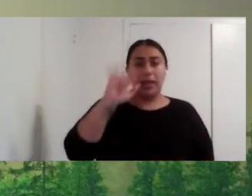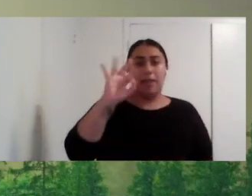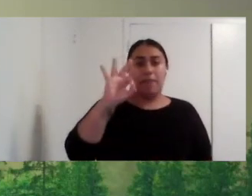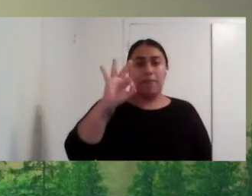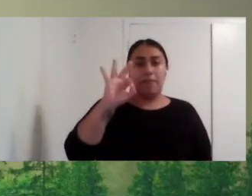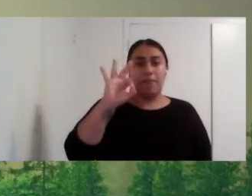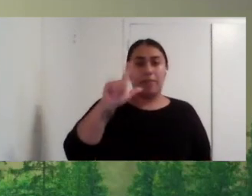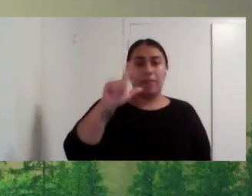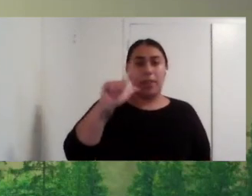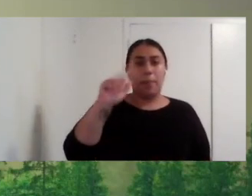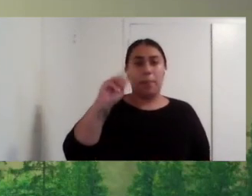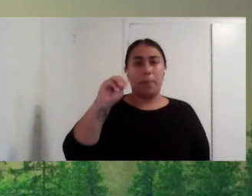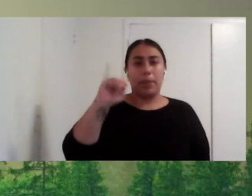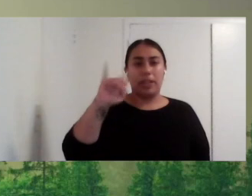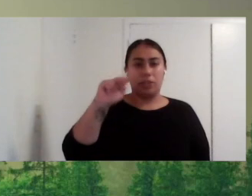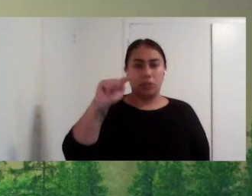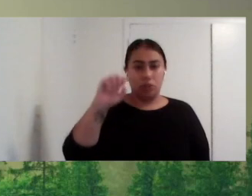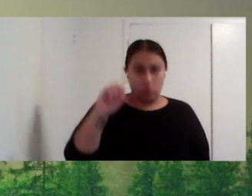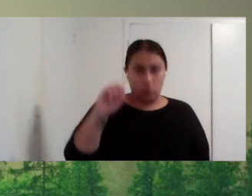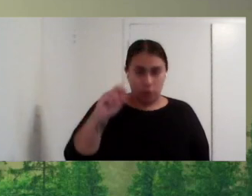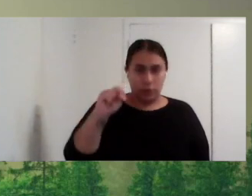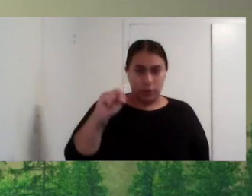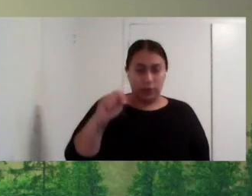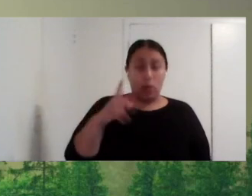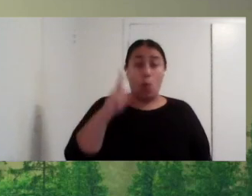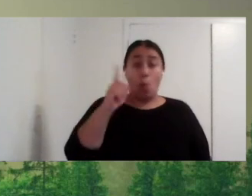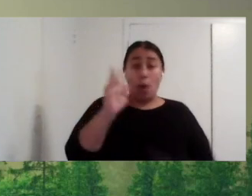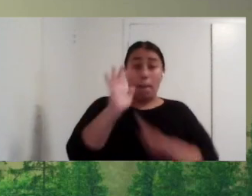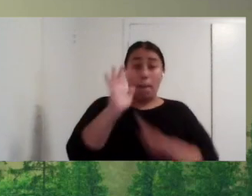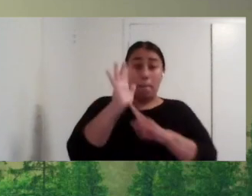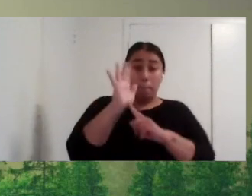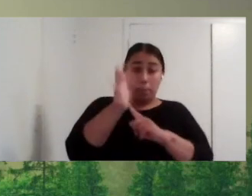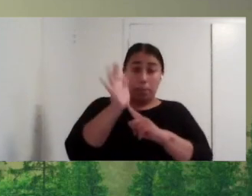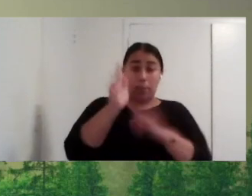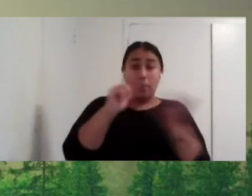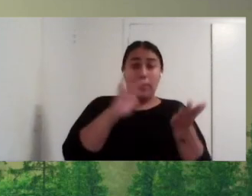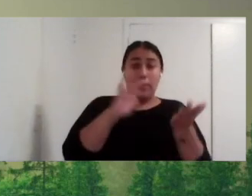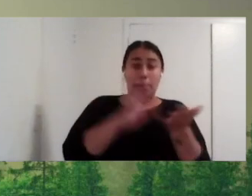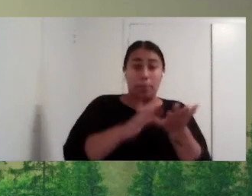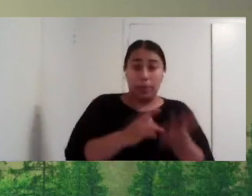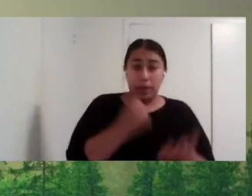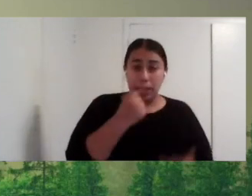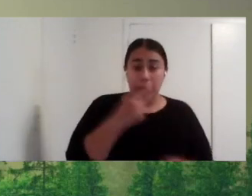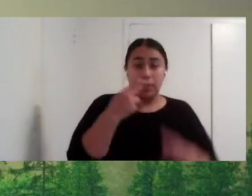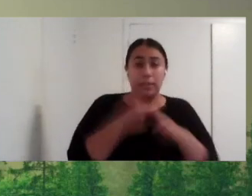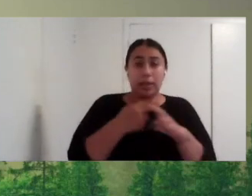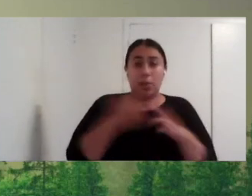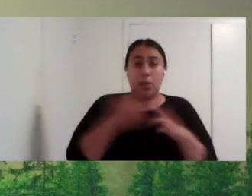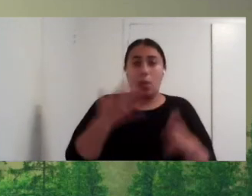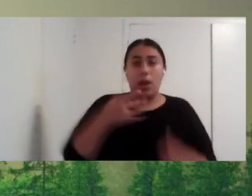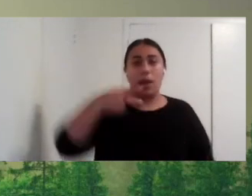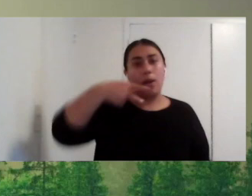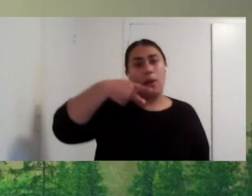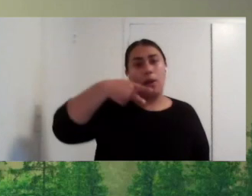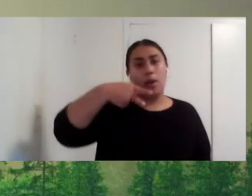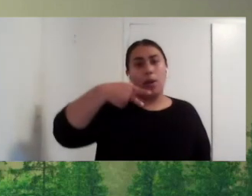us, I covered in the presentation. A lot of people were asking what the symptomatology of MS could be, or how